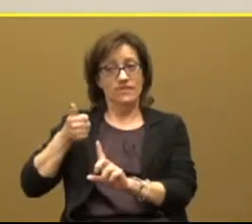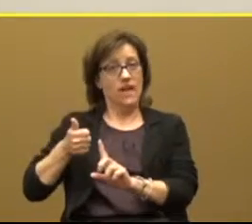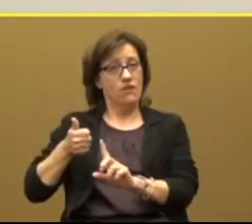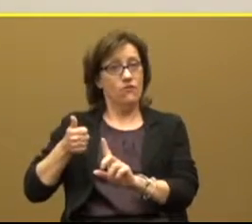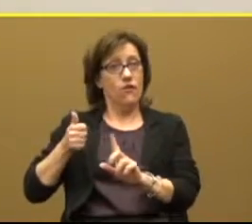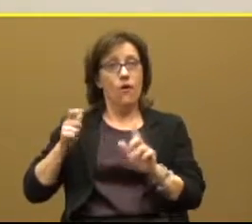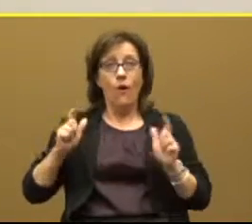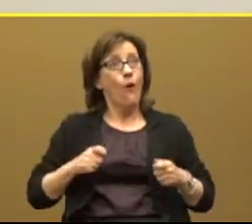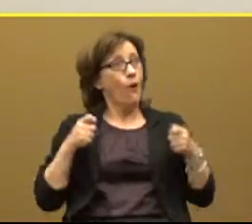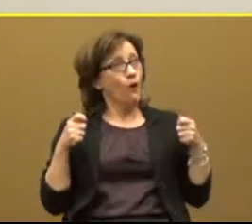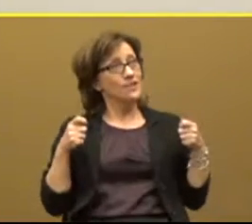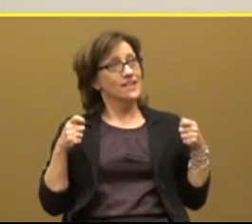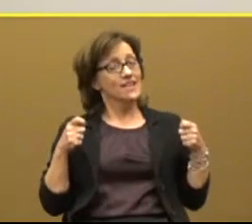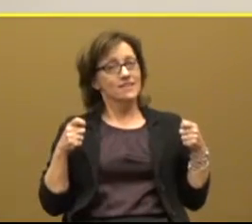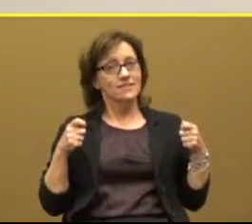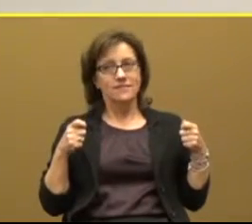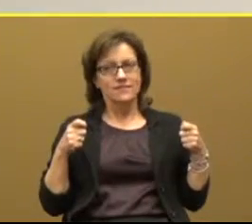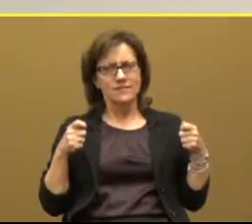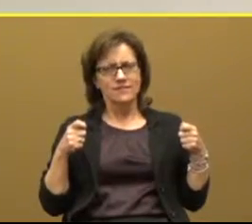sense? Okay.